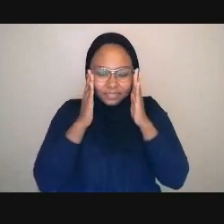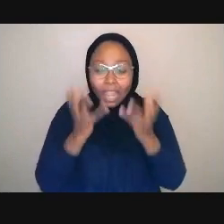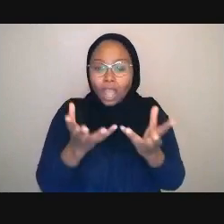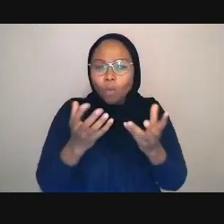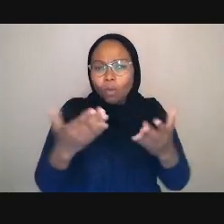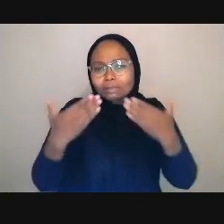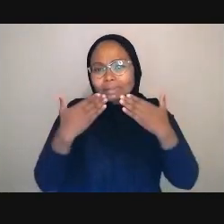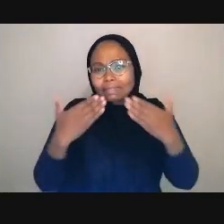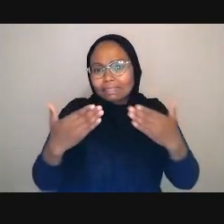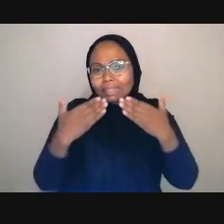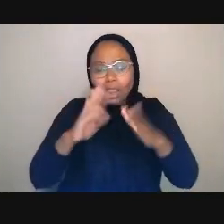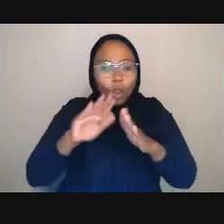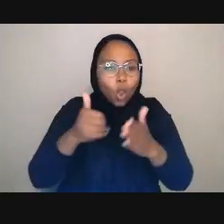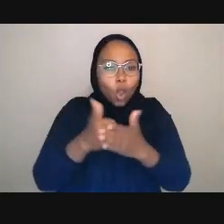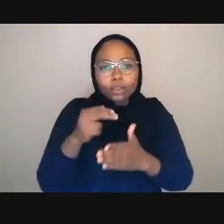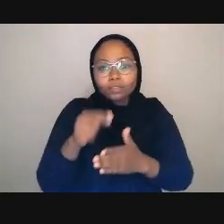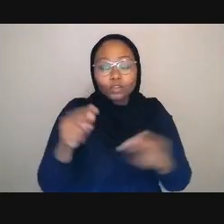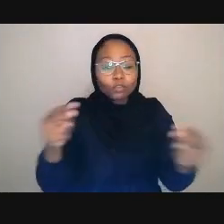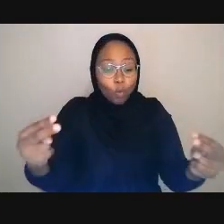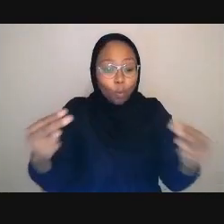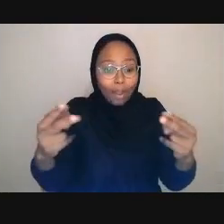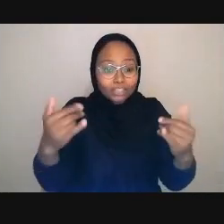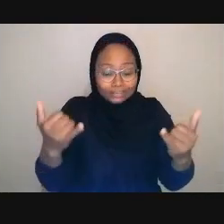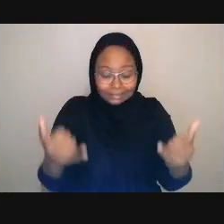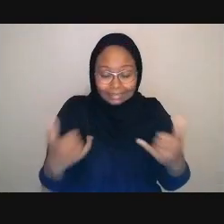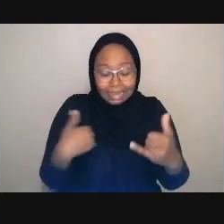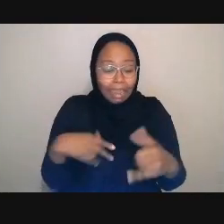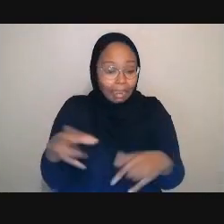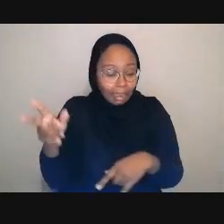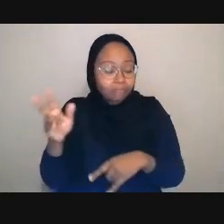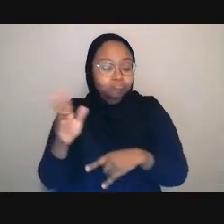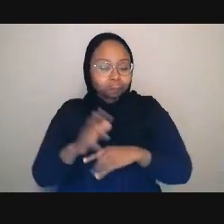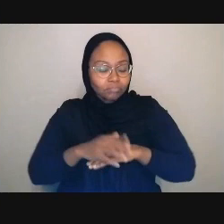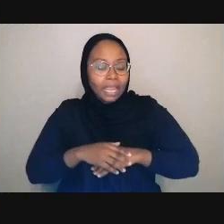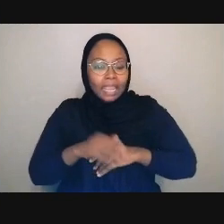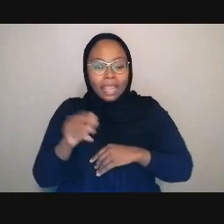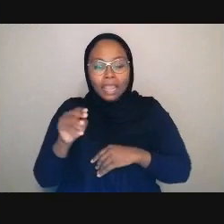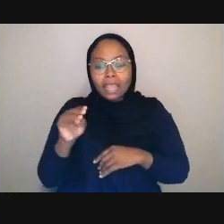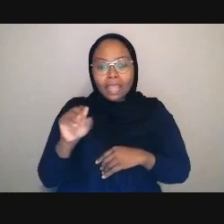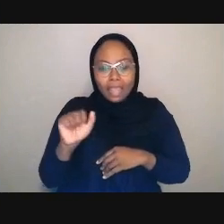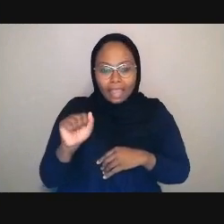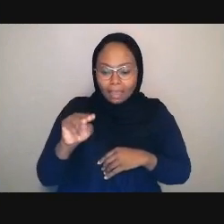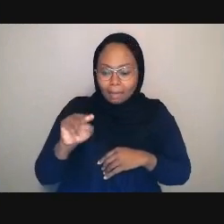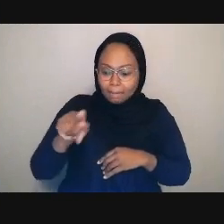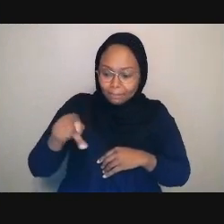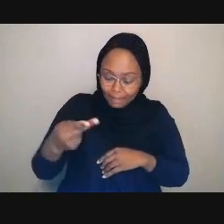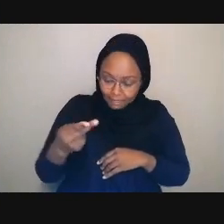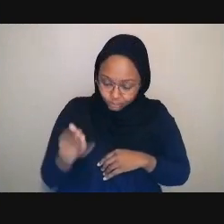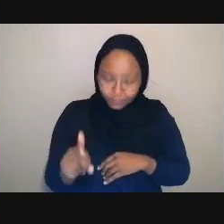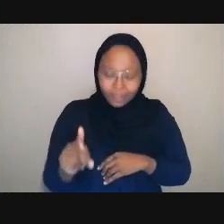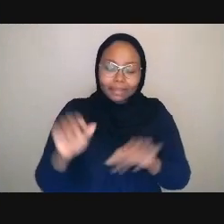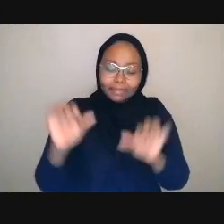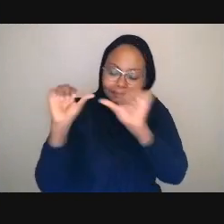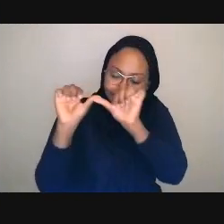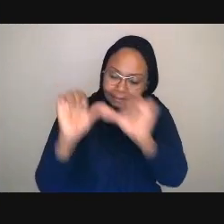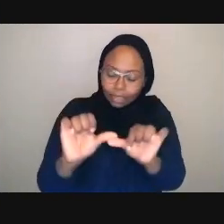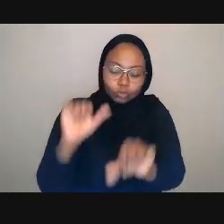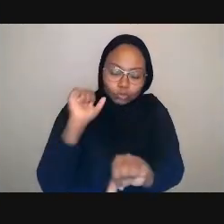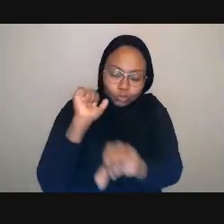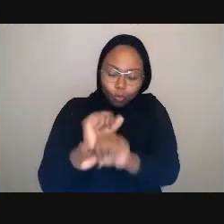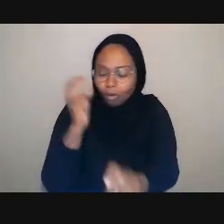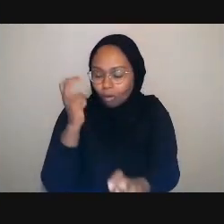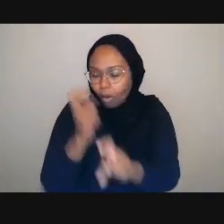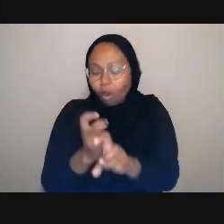for watching us today and listening to us. AMHP continues to work hard on vaccine outreach to make sure that